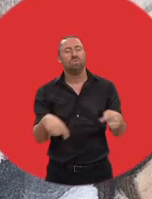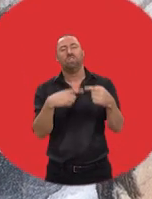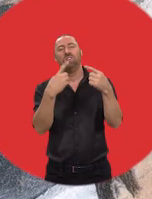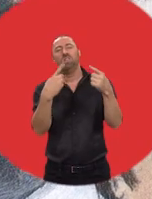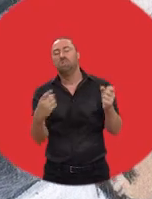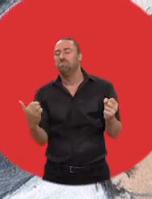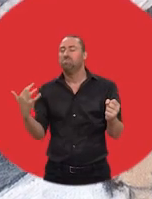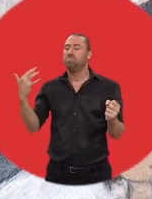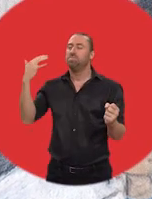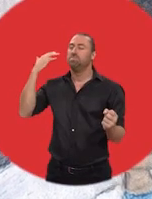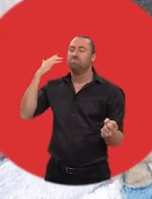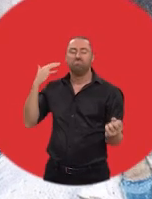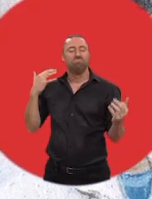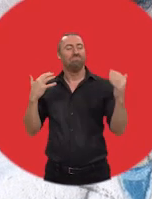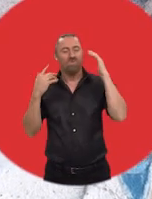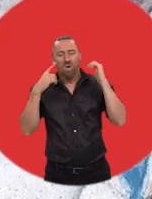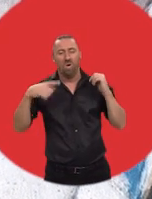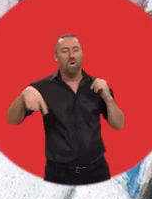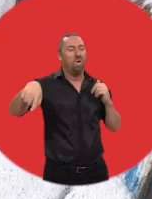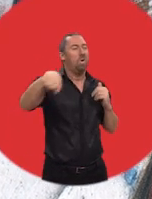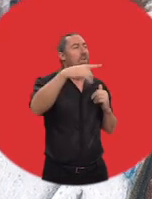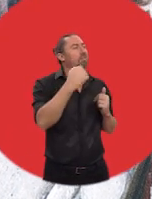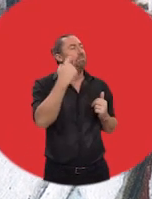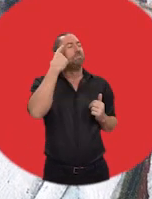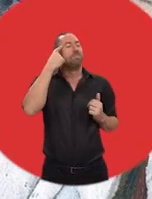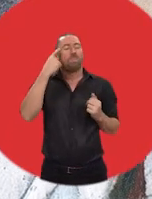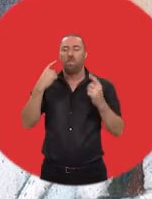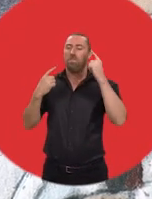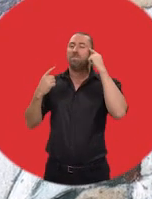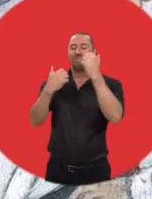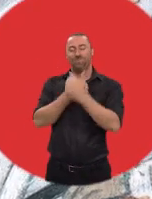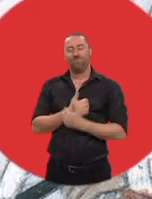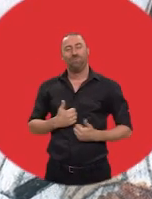in particular, but just because someone is listening.